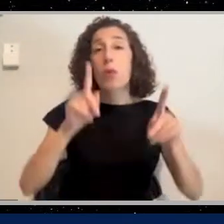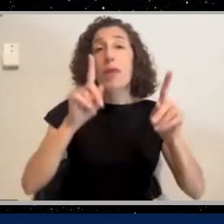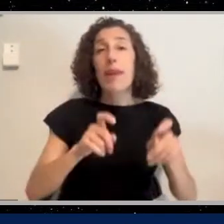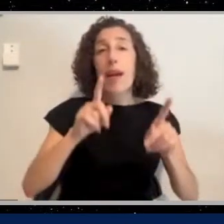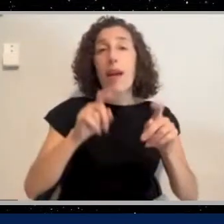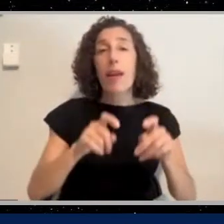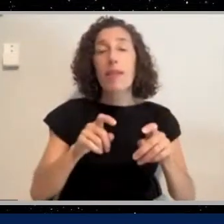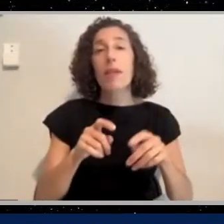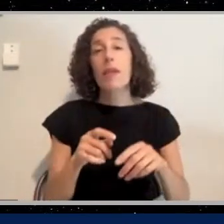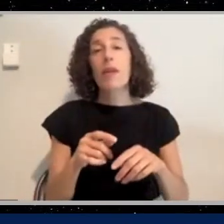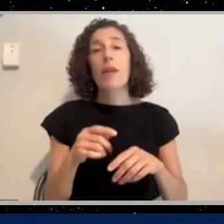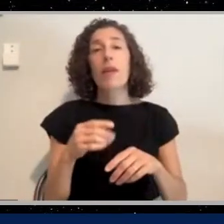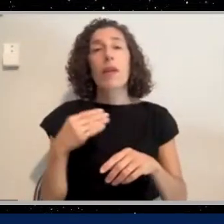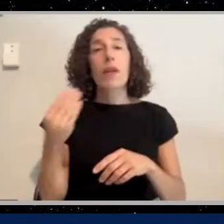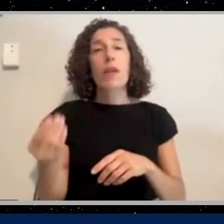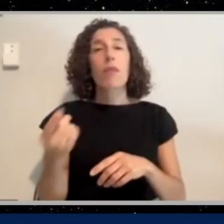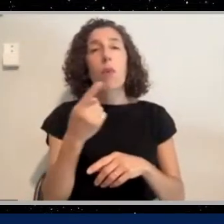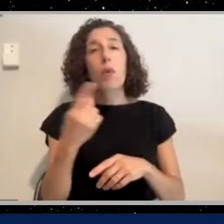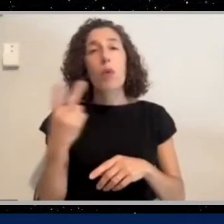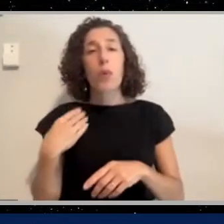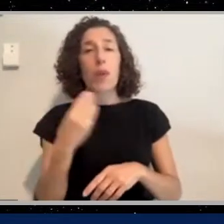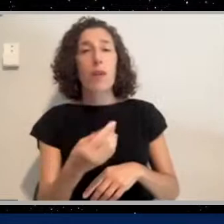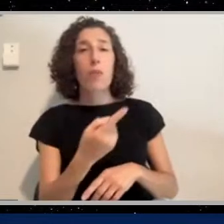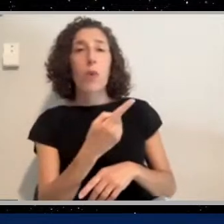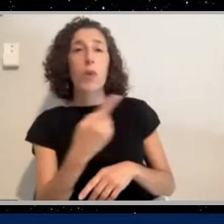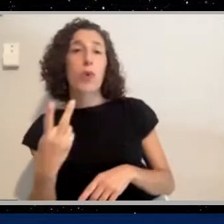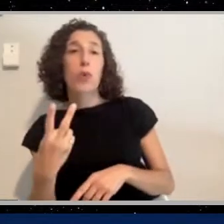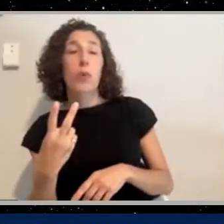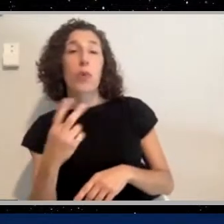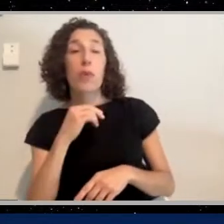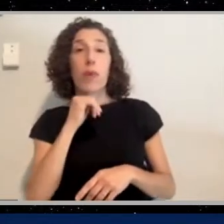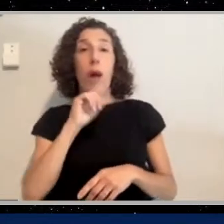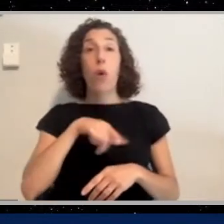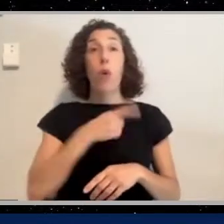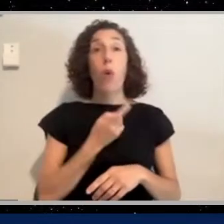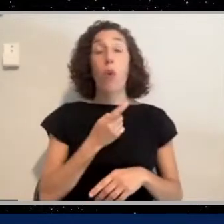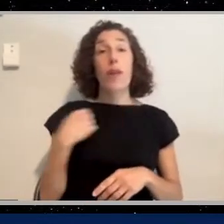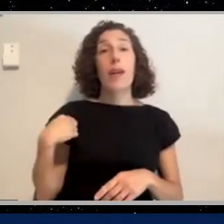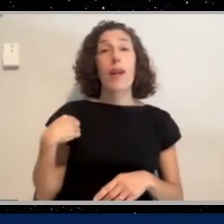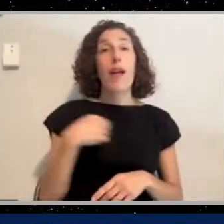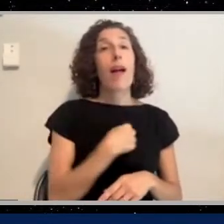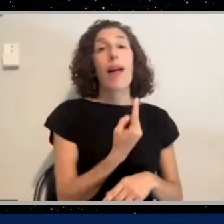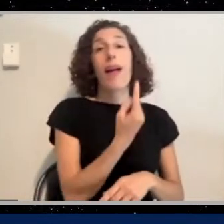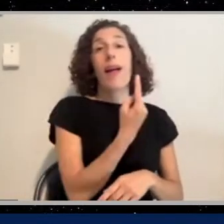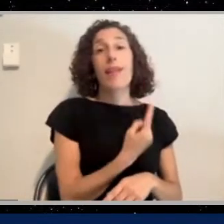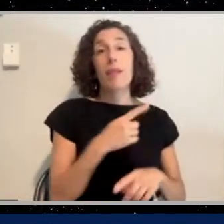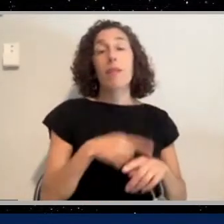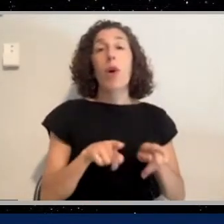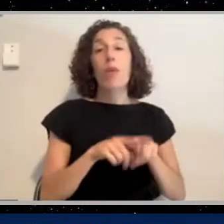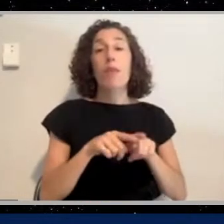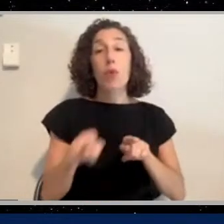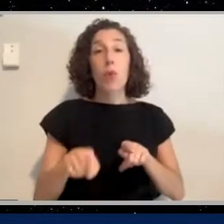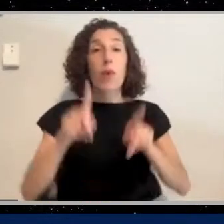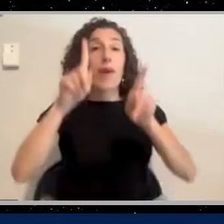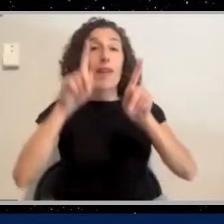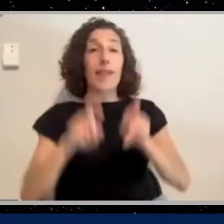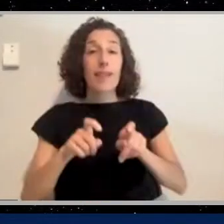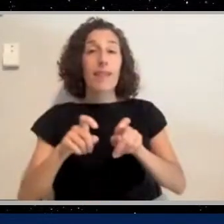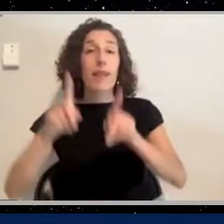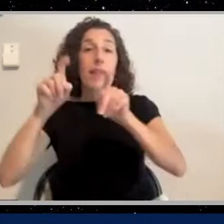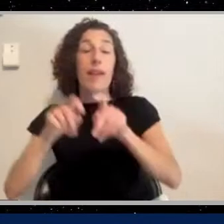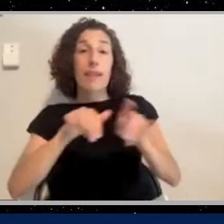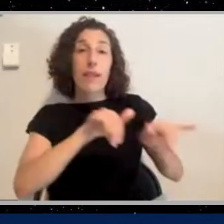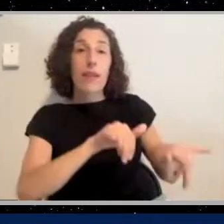Because you want to know, are your results repetitive, repeated, for, hopefully scientific testing,